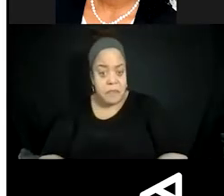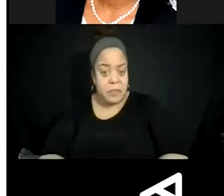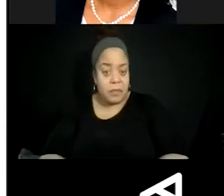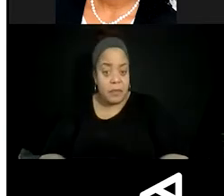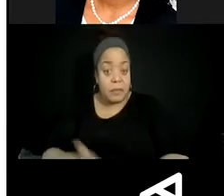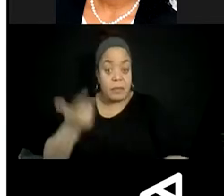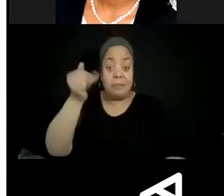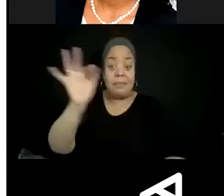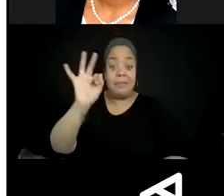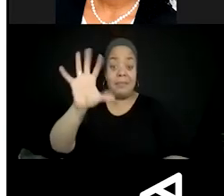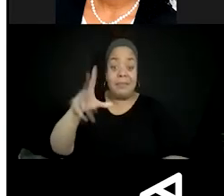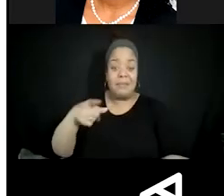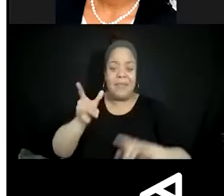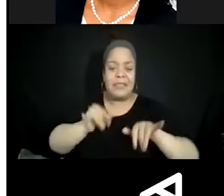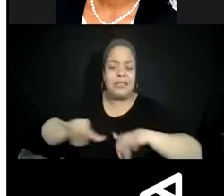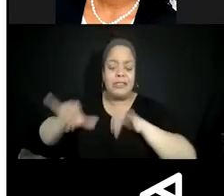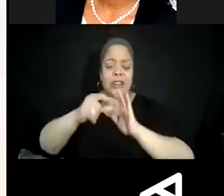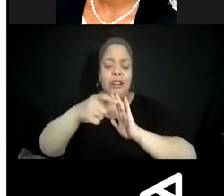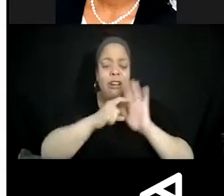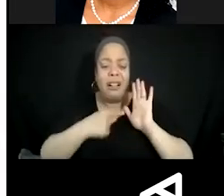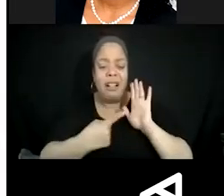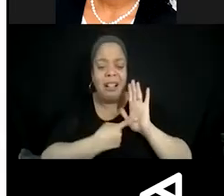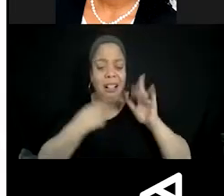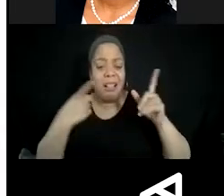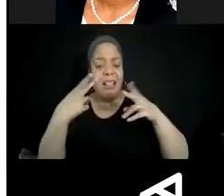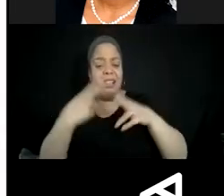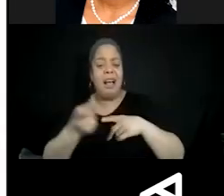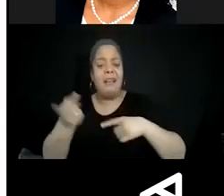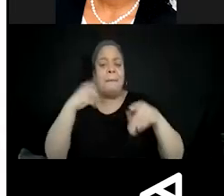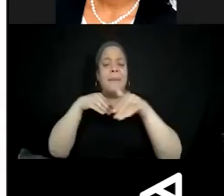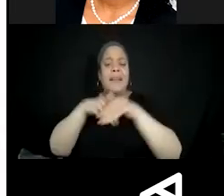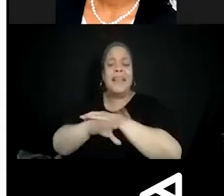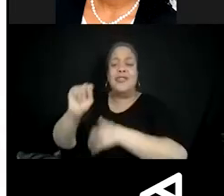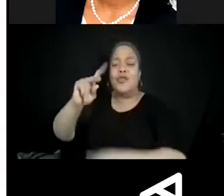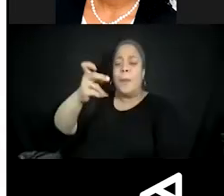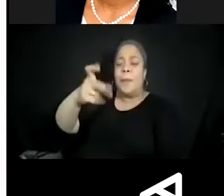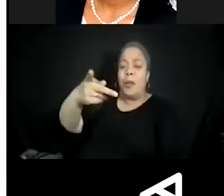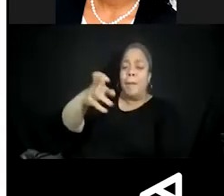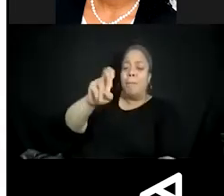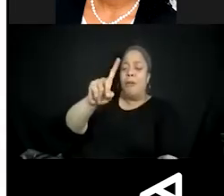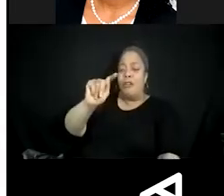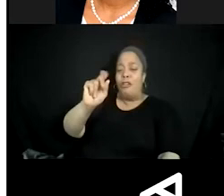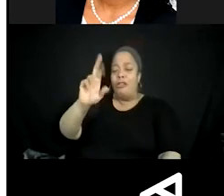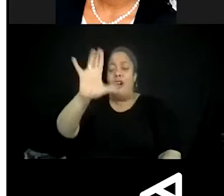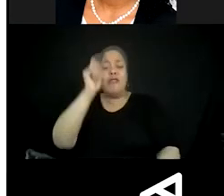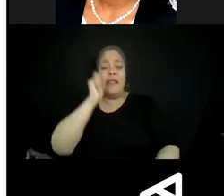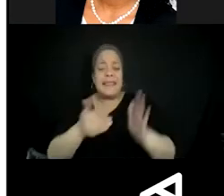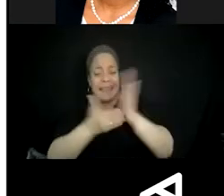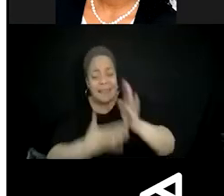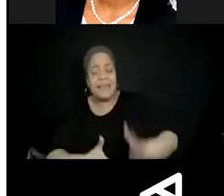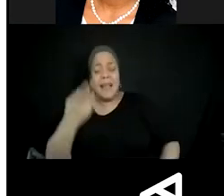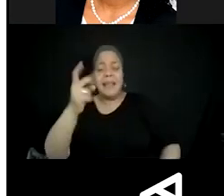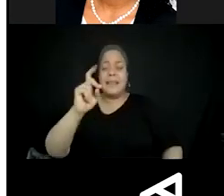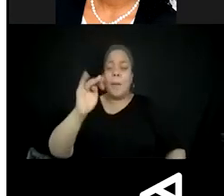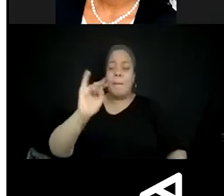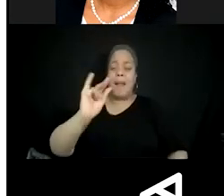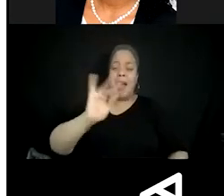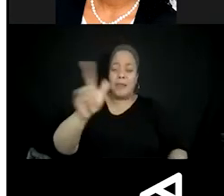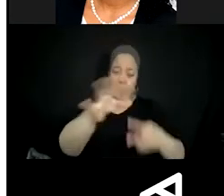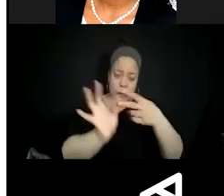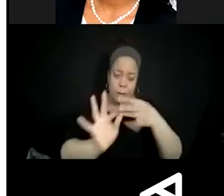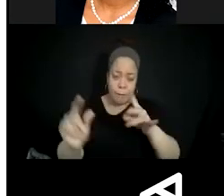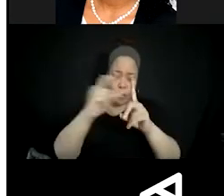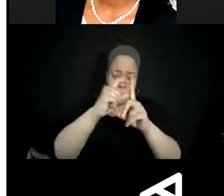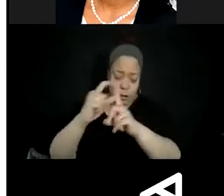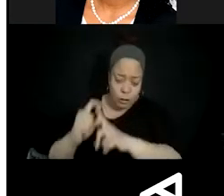Super Predators. Super predator, a racist, dehumanizing choice of words, a label assigned to children that painted them